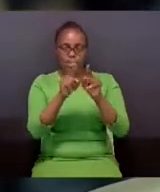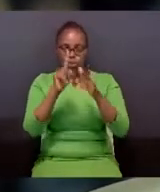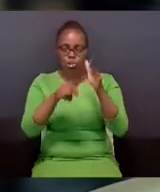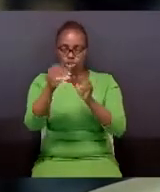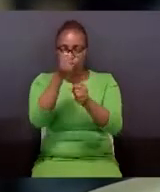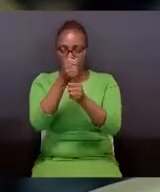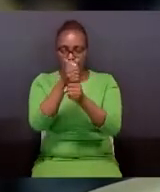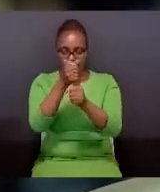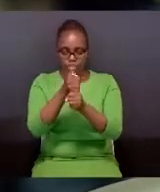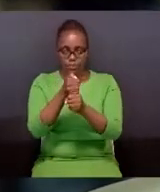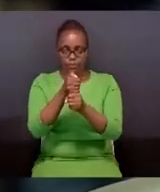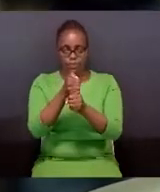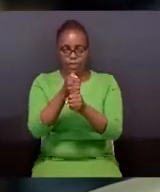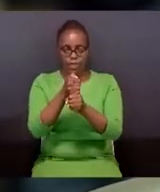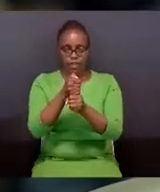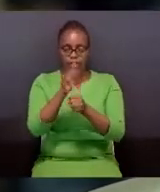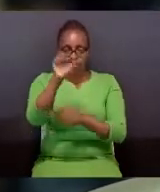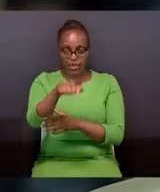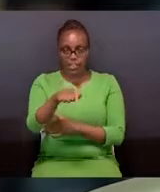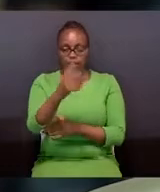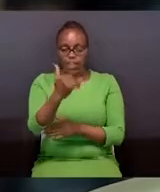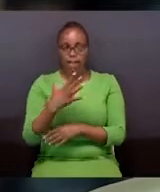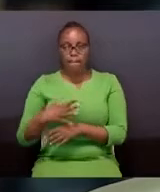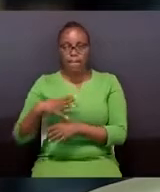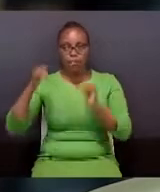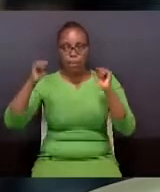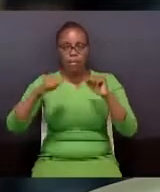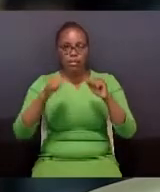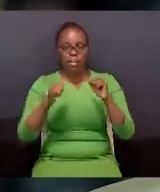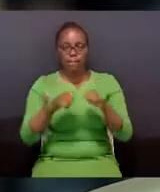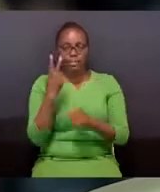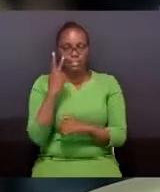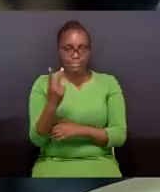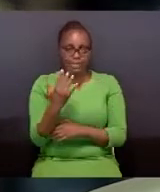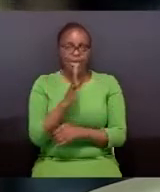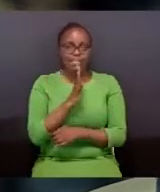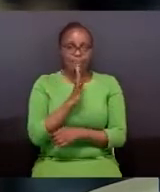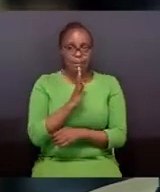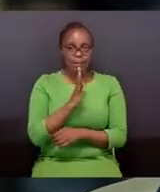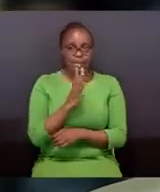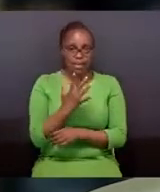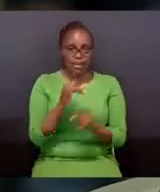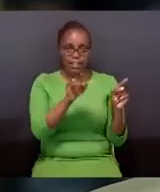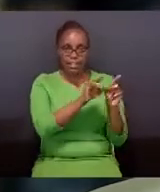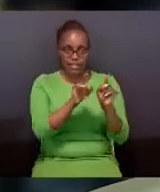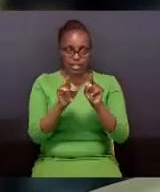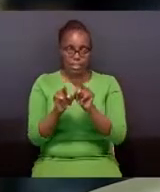are doing. Yes, so young people can be seen to have experience, even